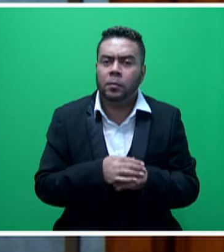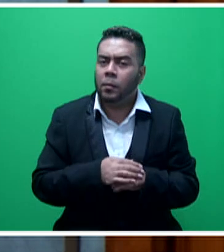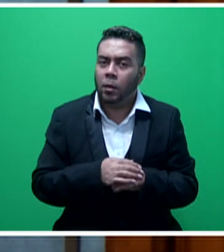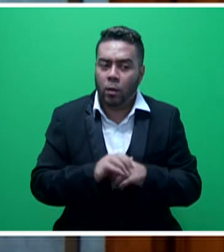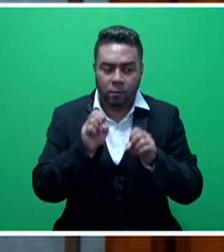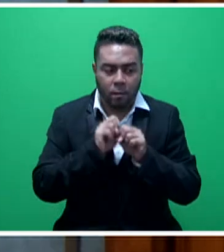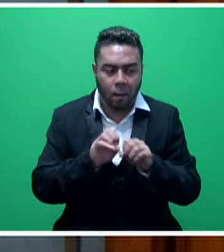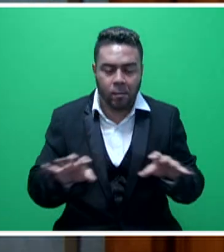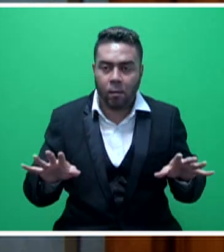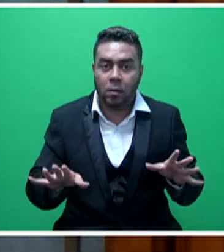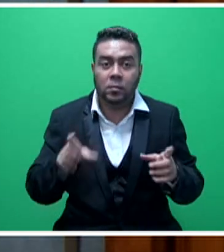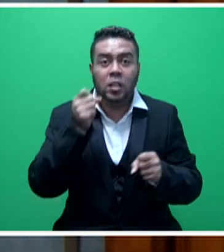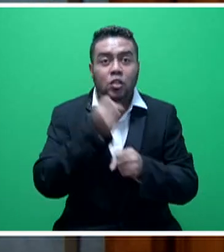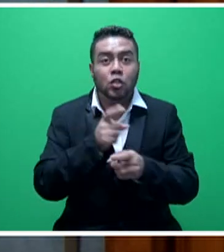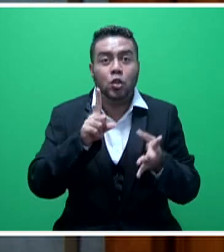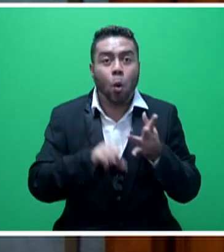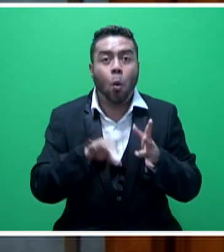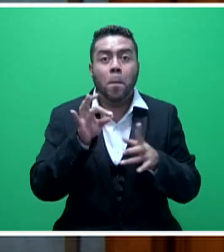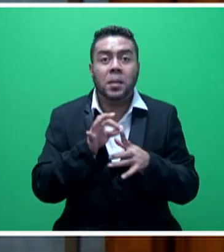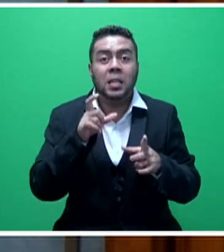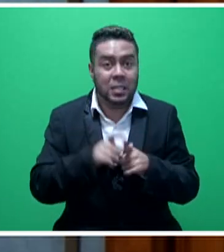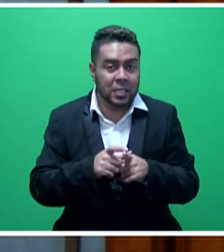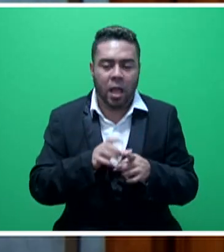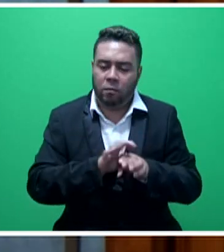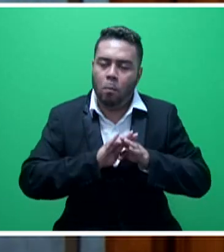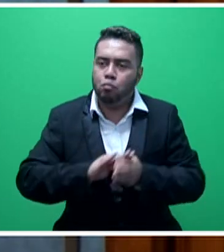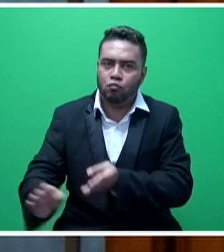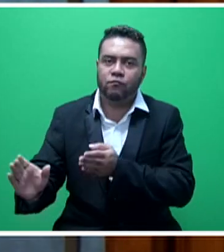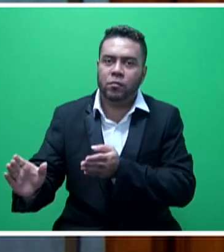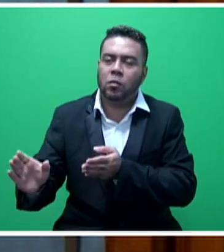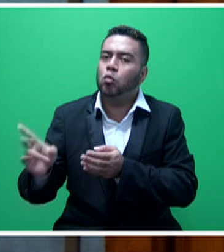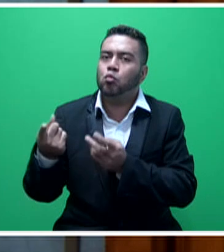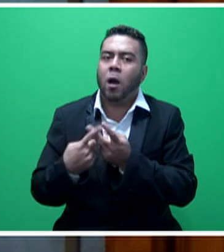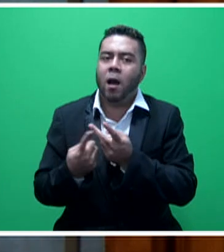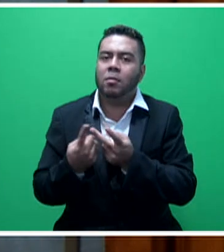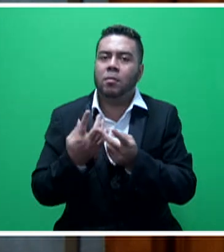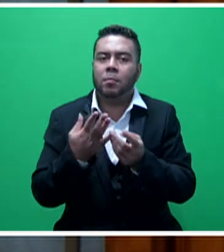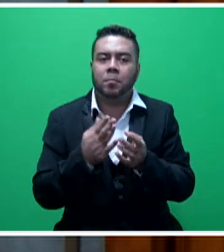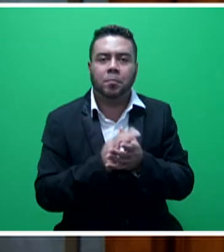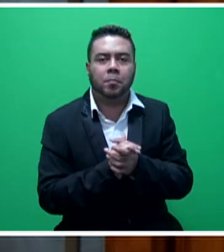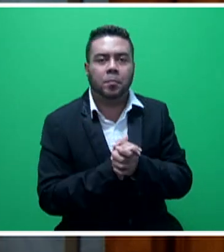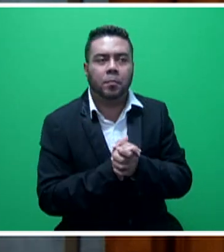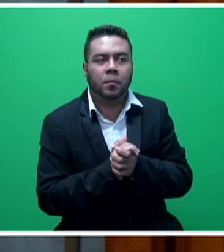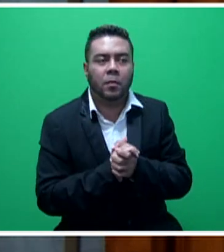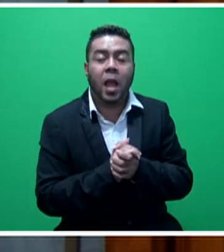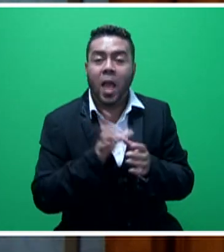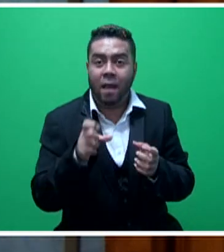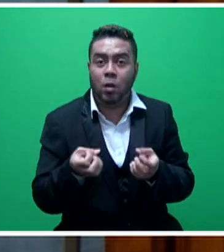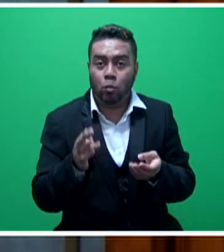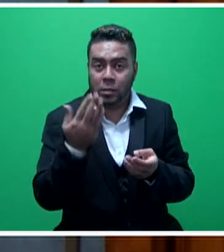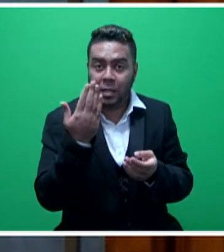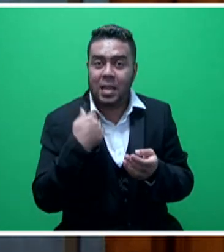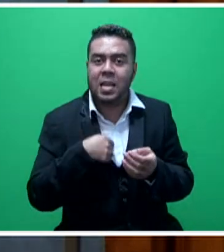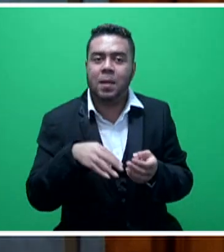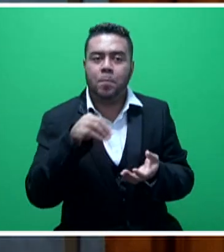Decentralization of general outpatient services from major hospitals to the major health centers in the subdivisions has resulted in